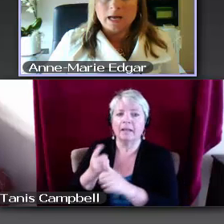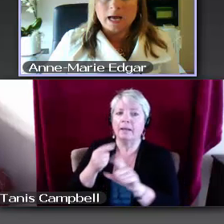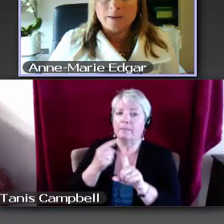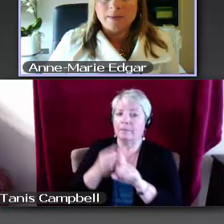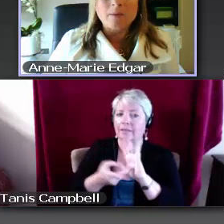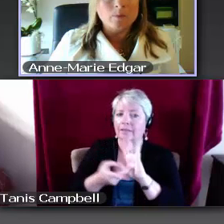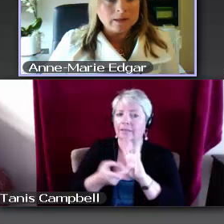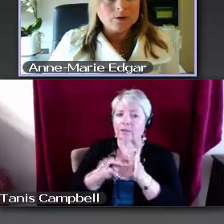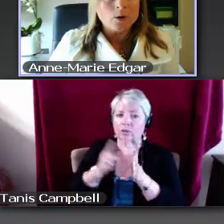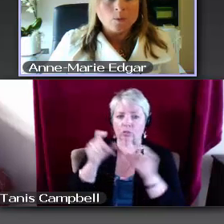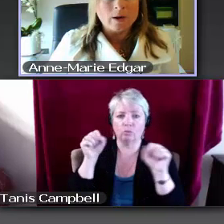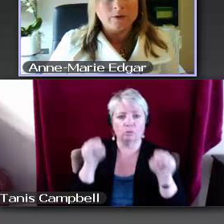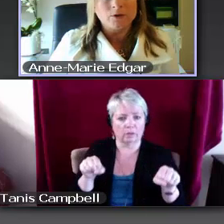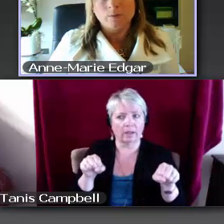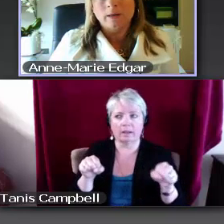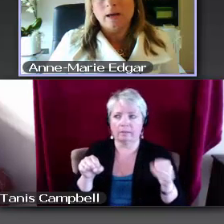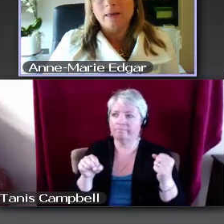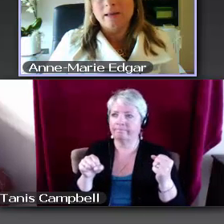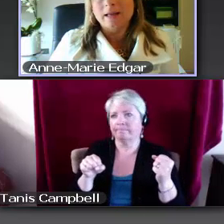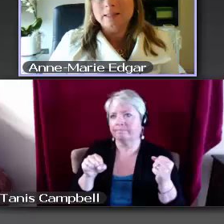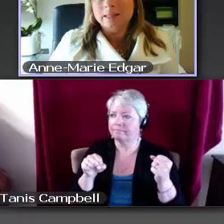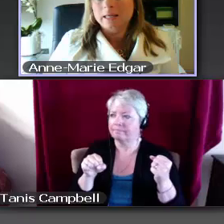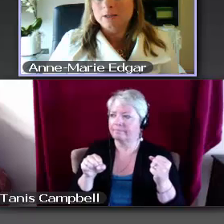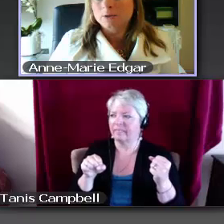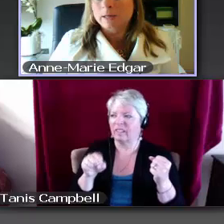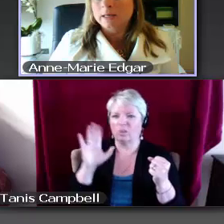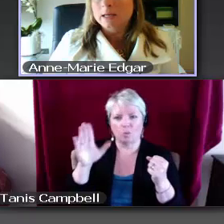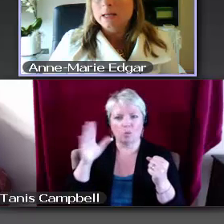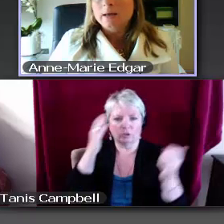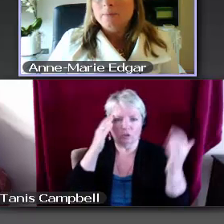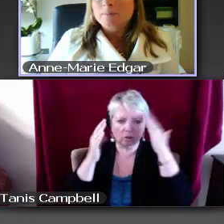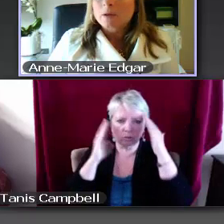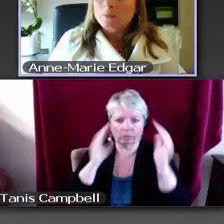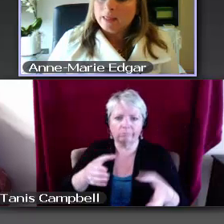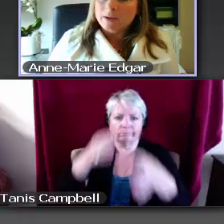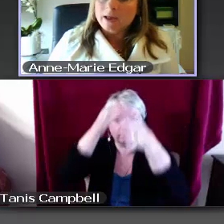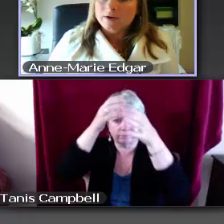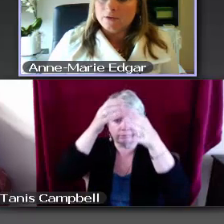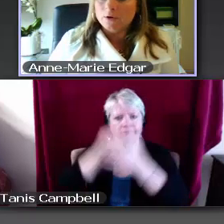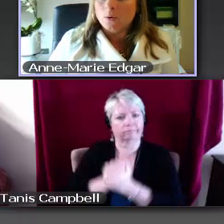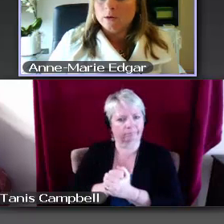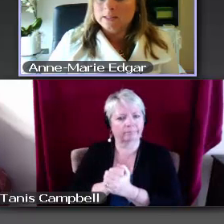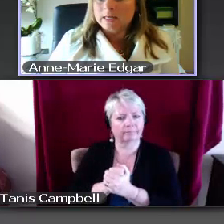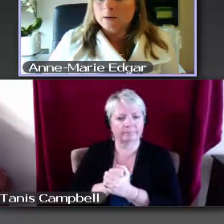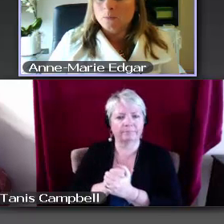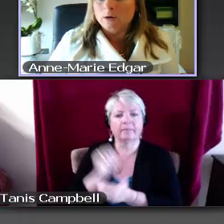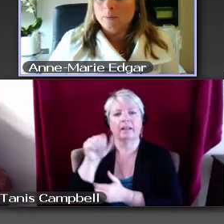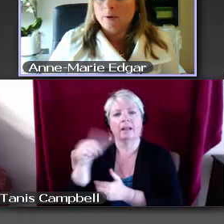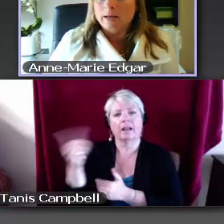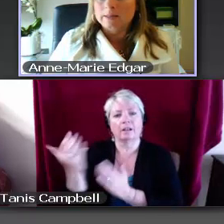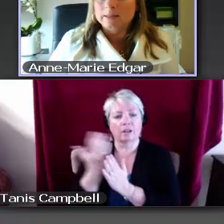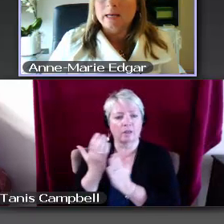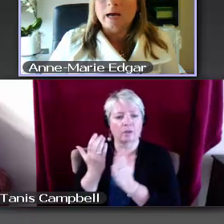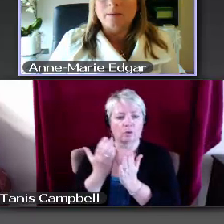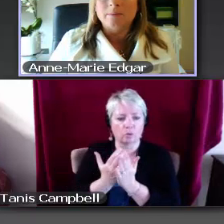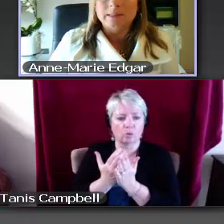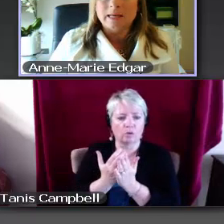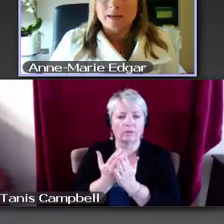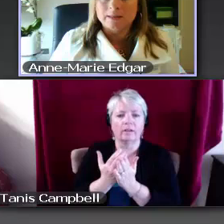field and really know what they're doing. I think that's the key to it. Then we have another course in